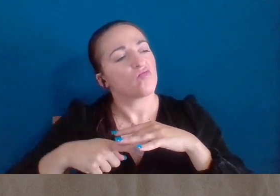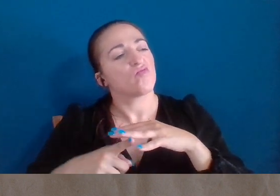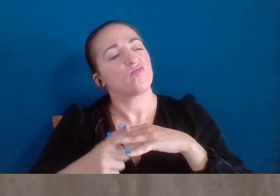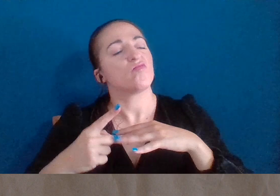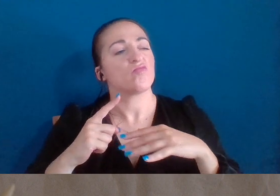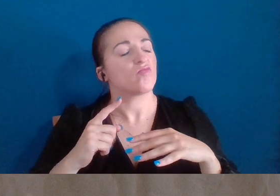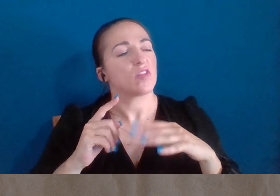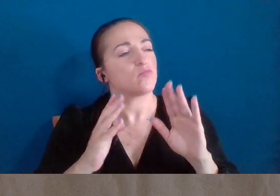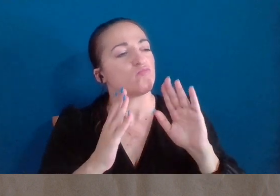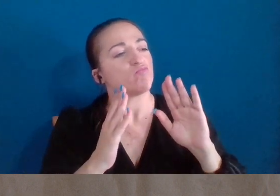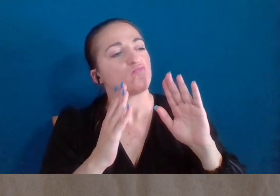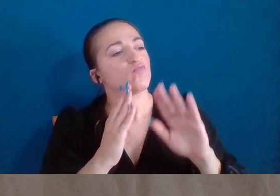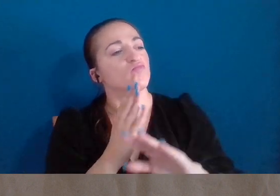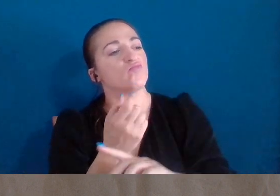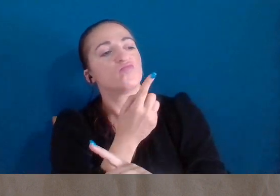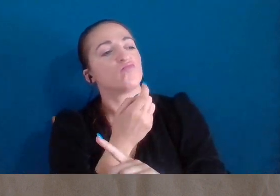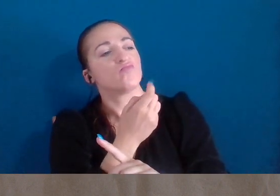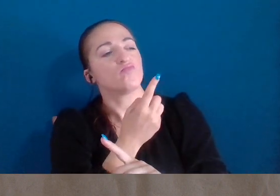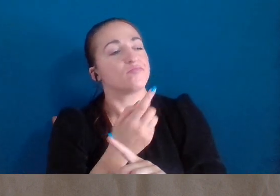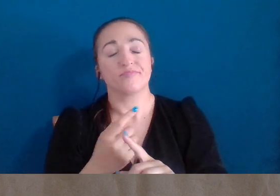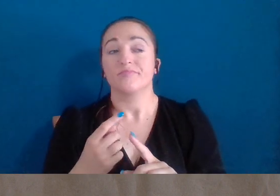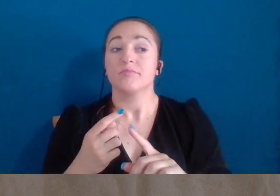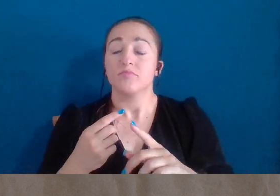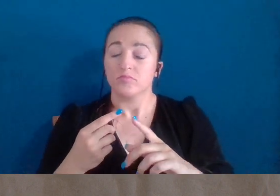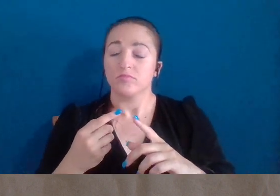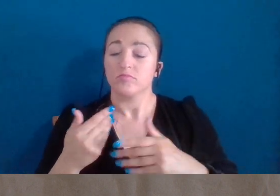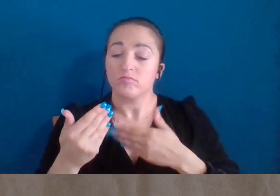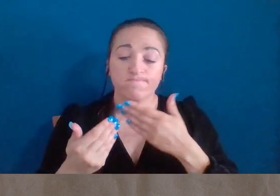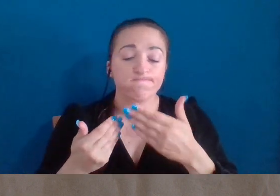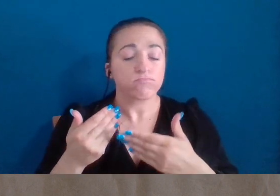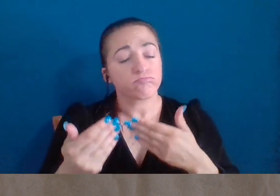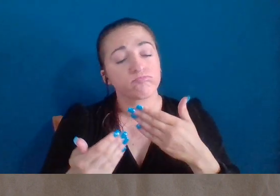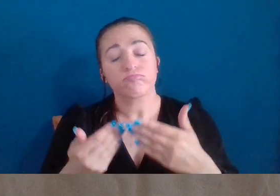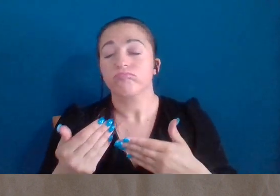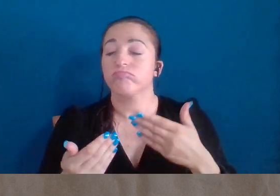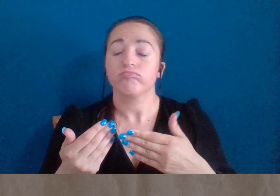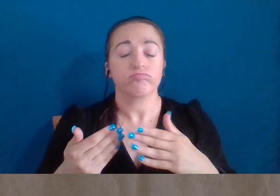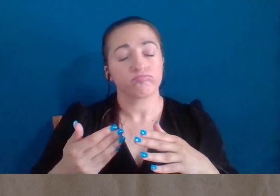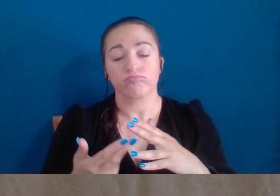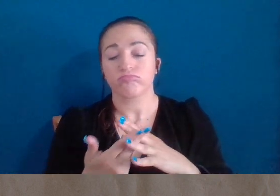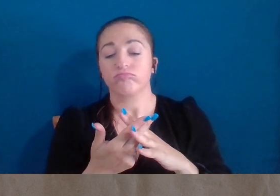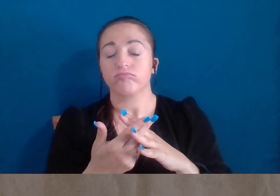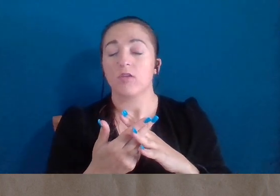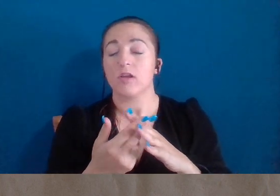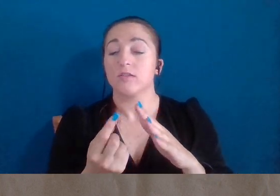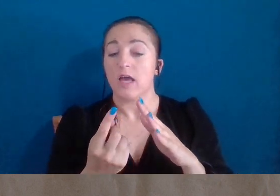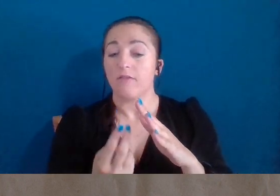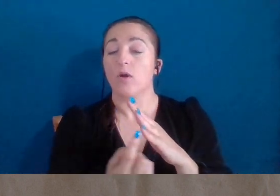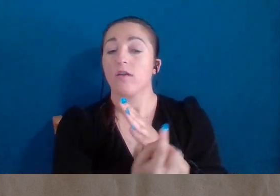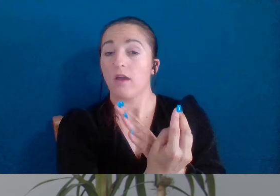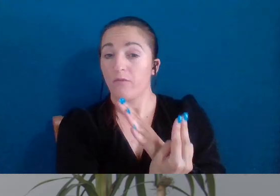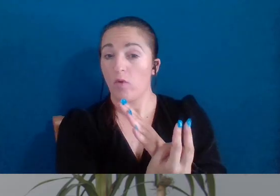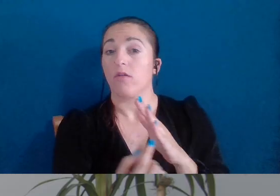the same process, and I have this piece of felt halfway through,